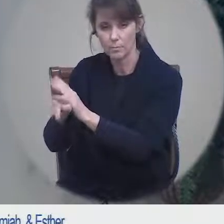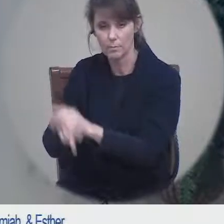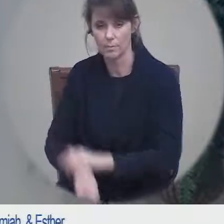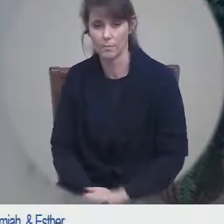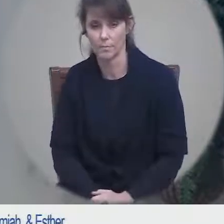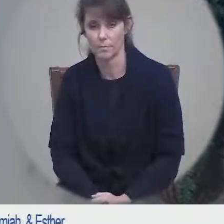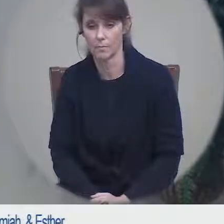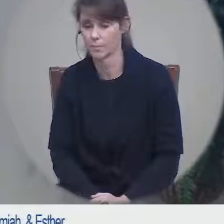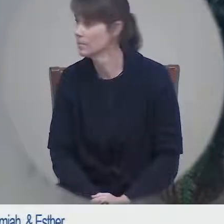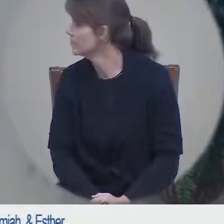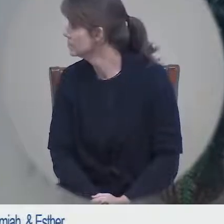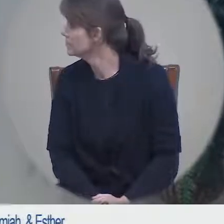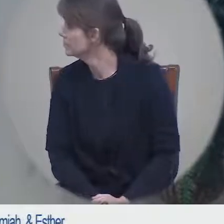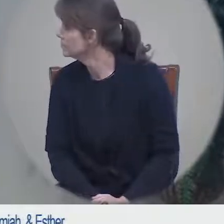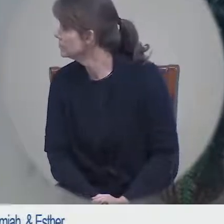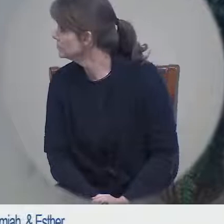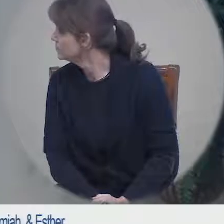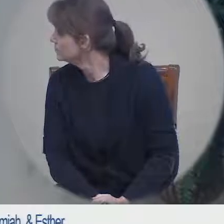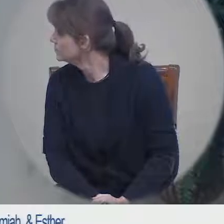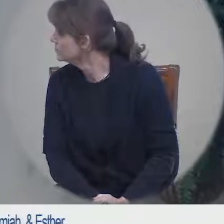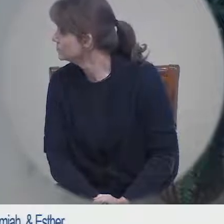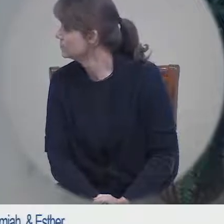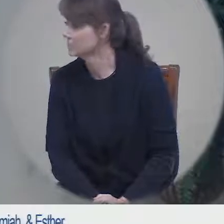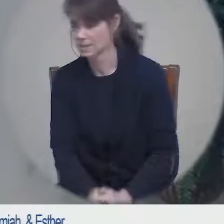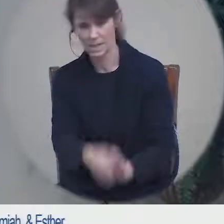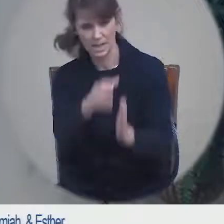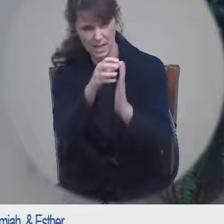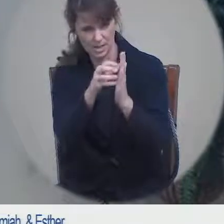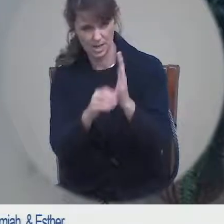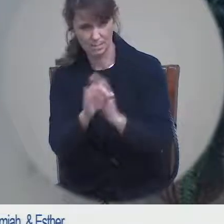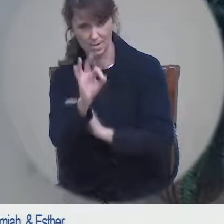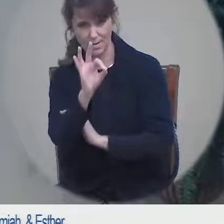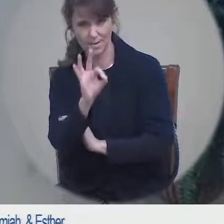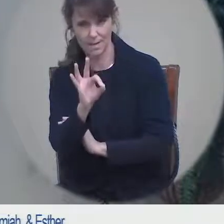think there's some significance in chapter 9 to look at